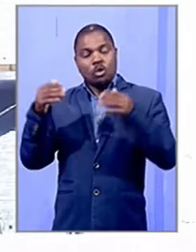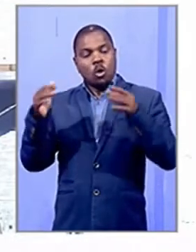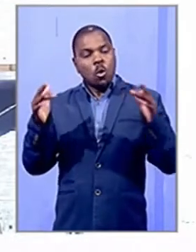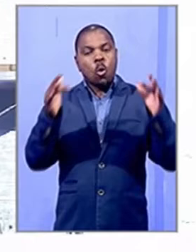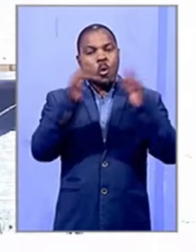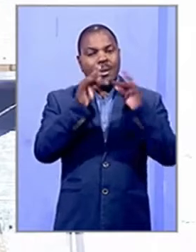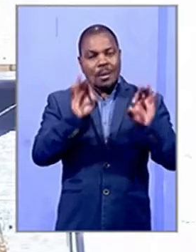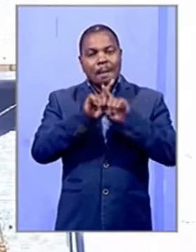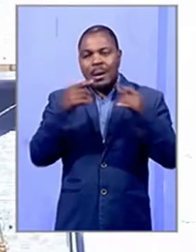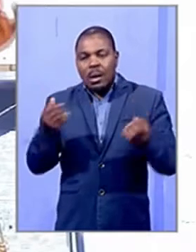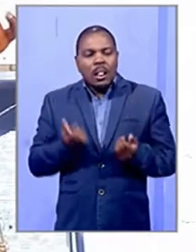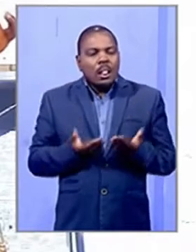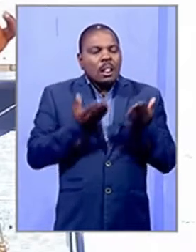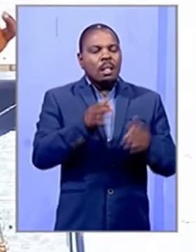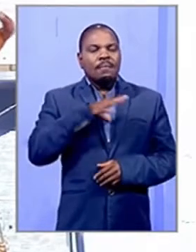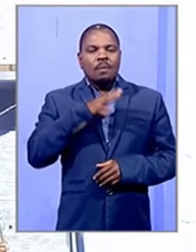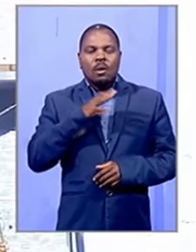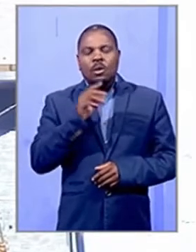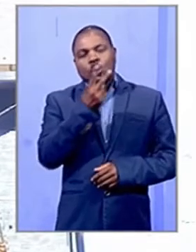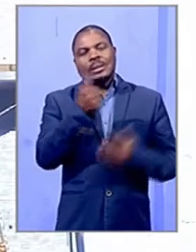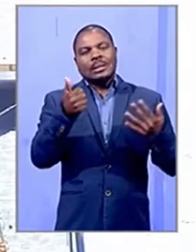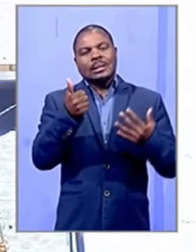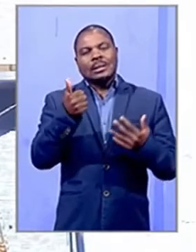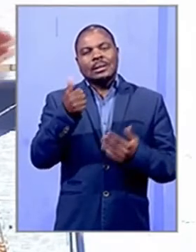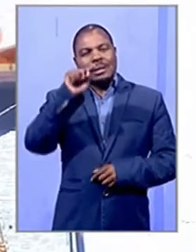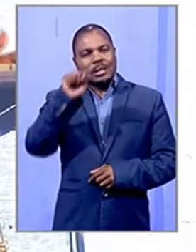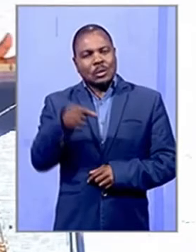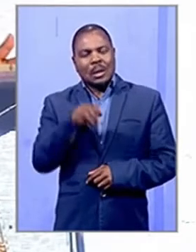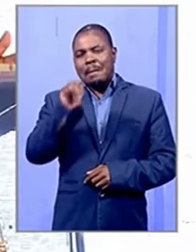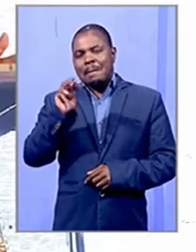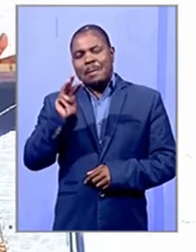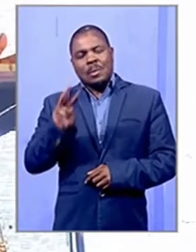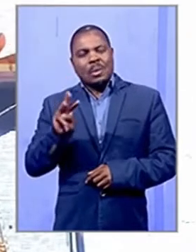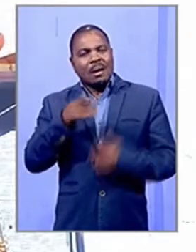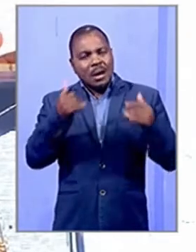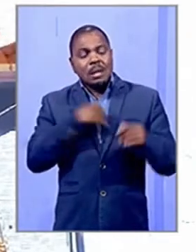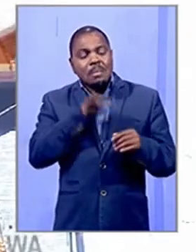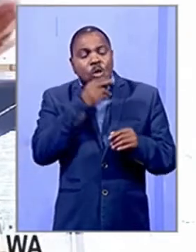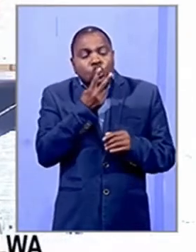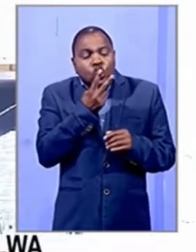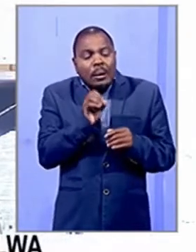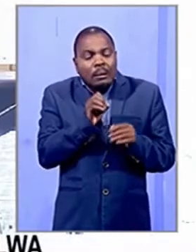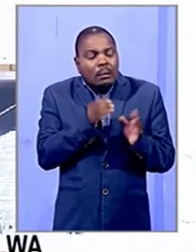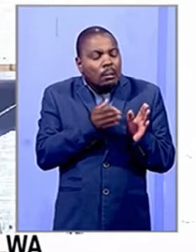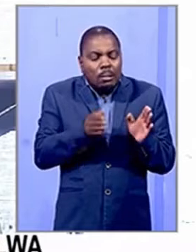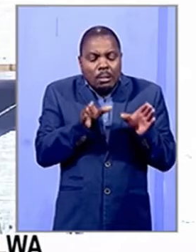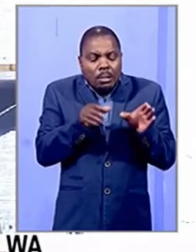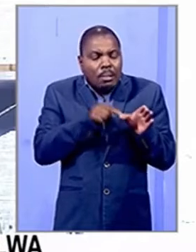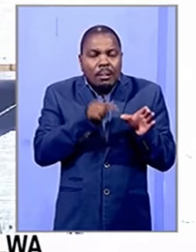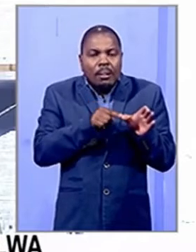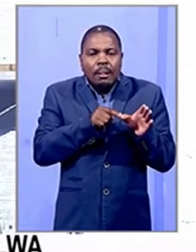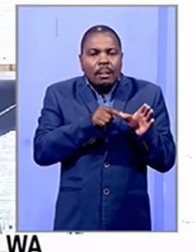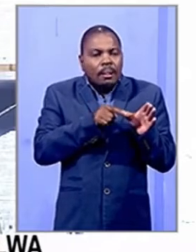gives us 26,000 megawatts. So there's an idle 20,000 megawatts that are not